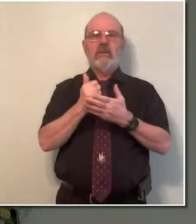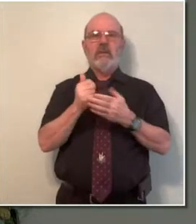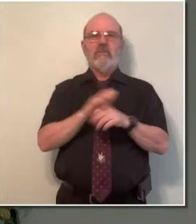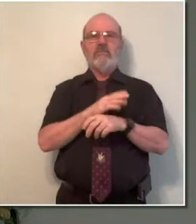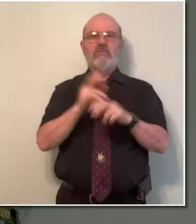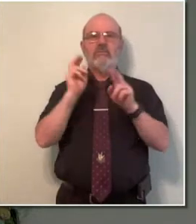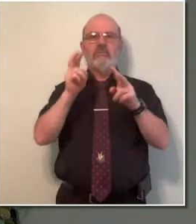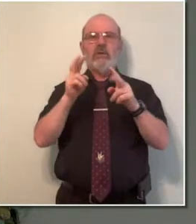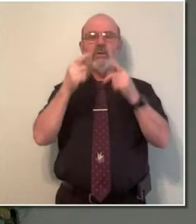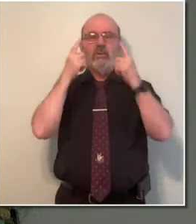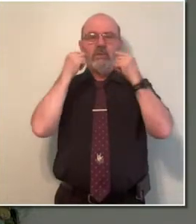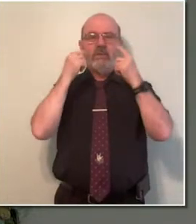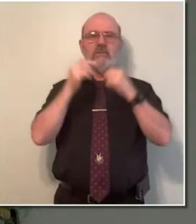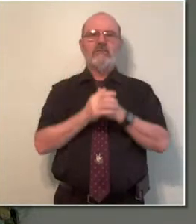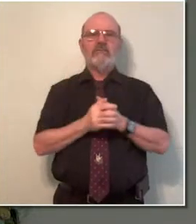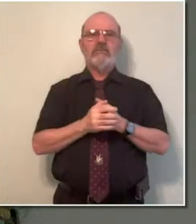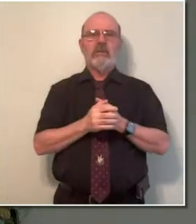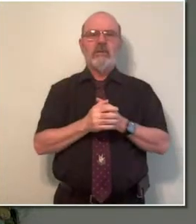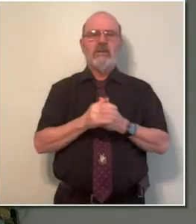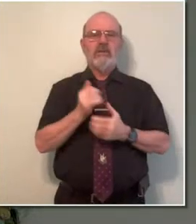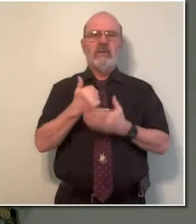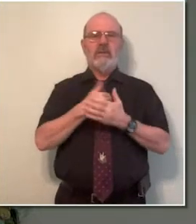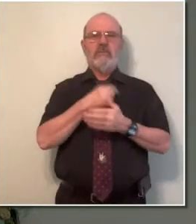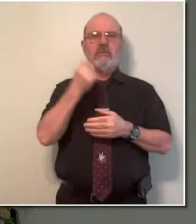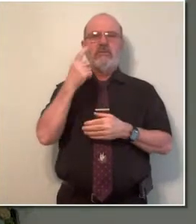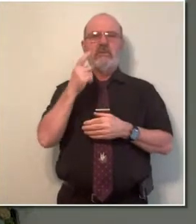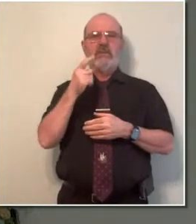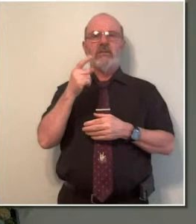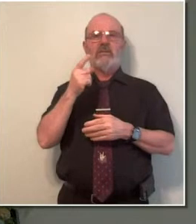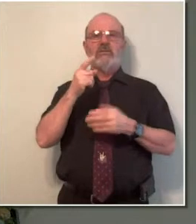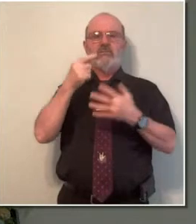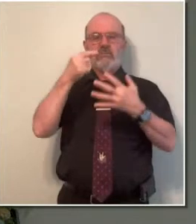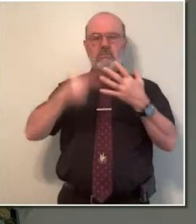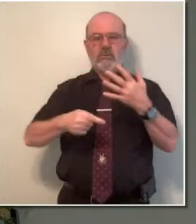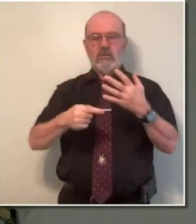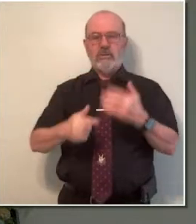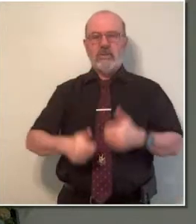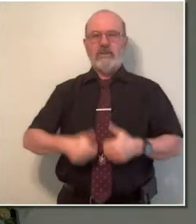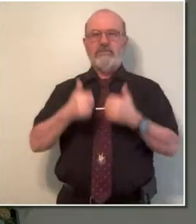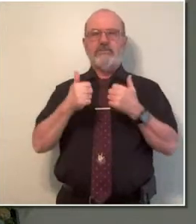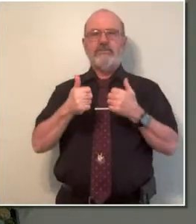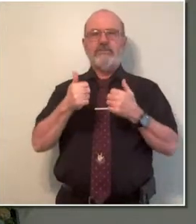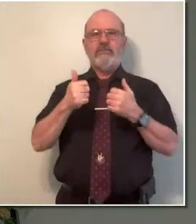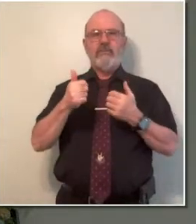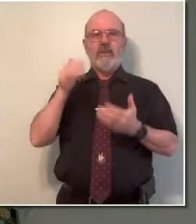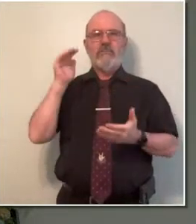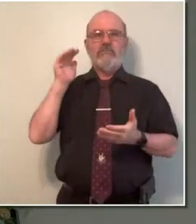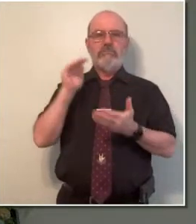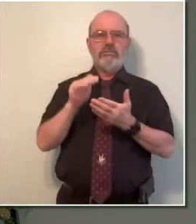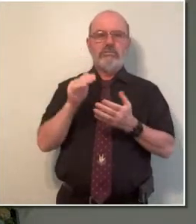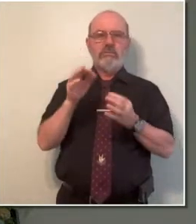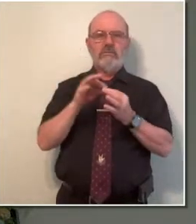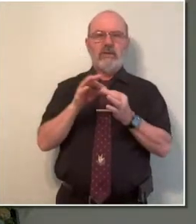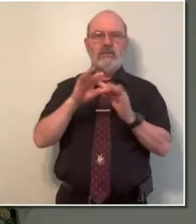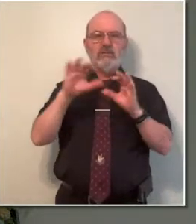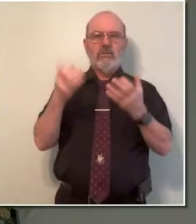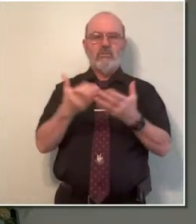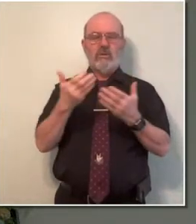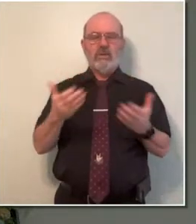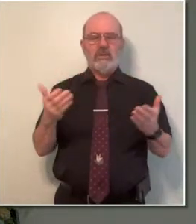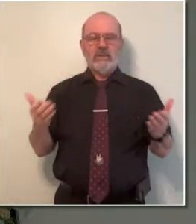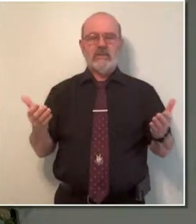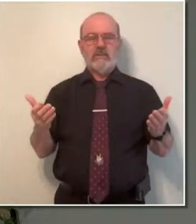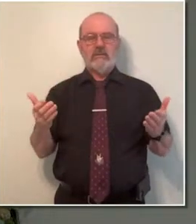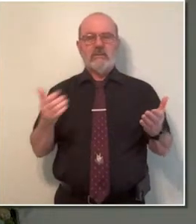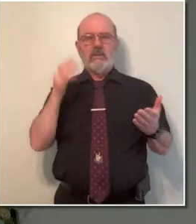behold the tears. It helps us understand the real priorities in life and minimizes the value of worldly possessions. I believe